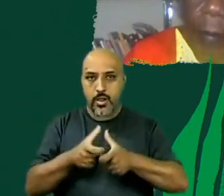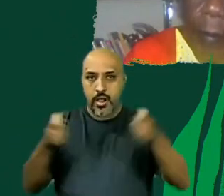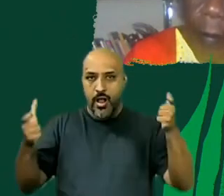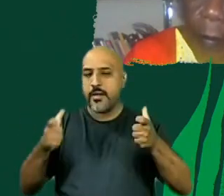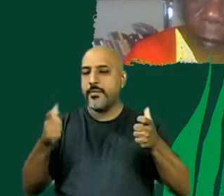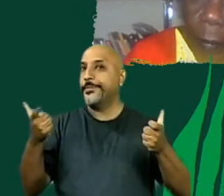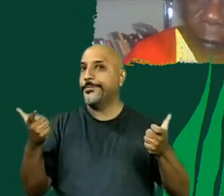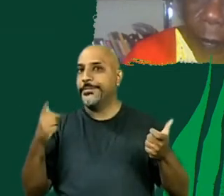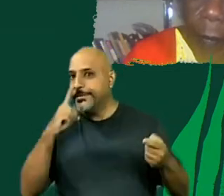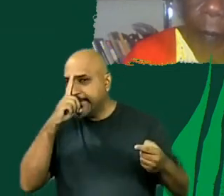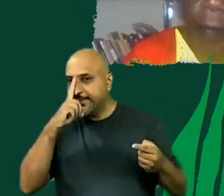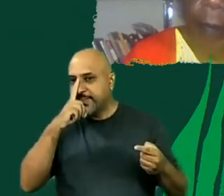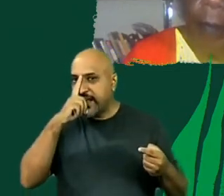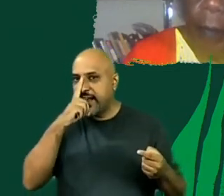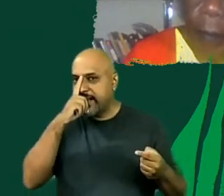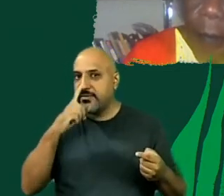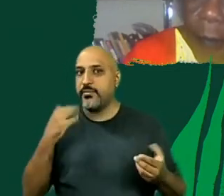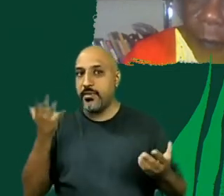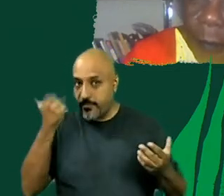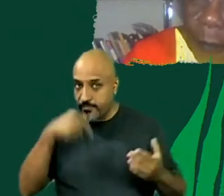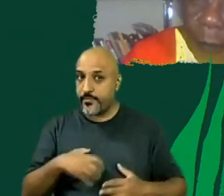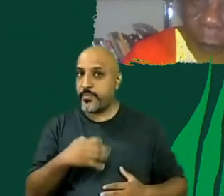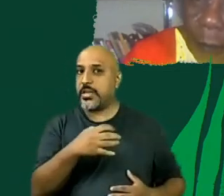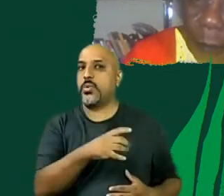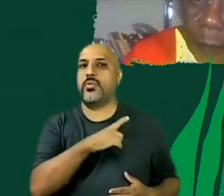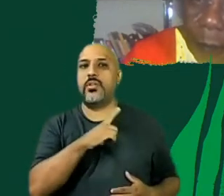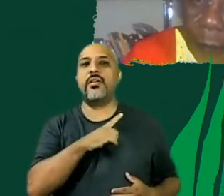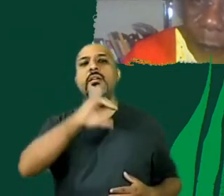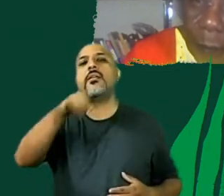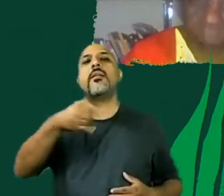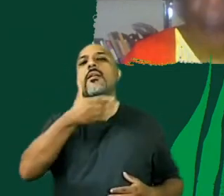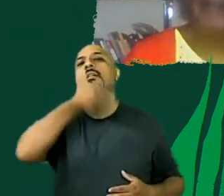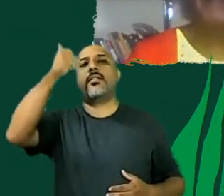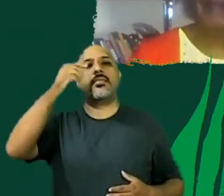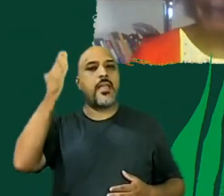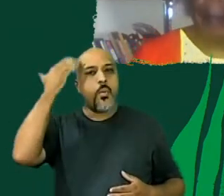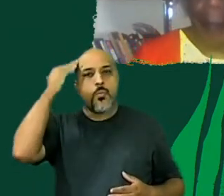would prefer not to know what we're thinking